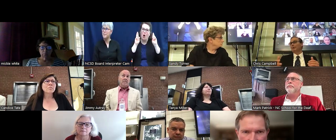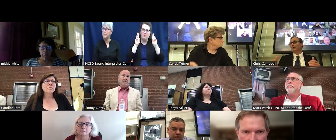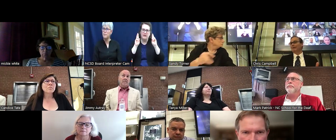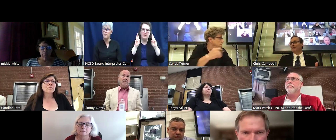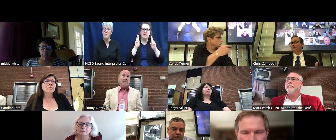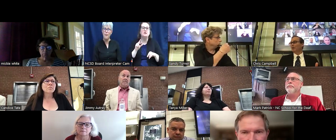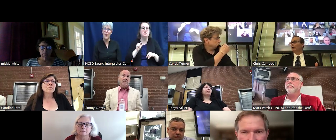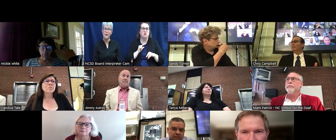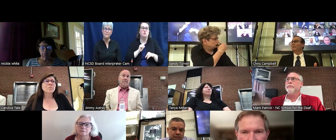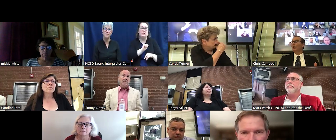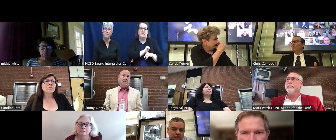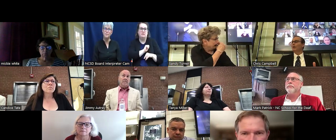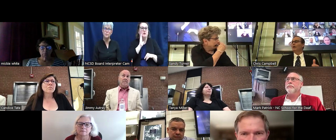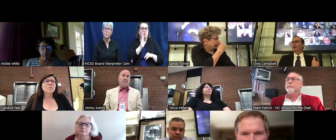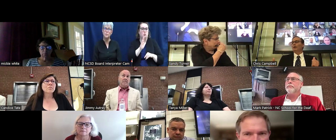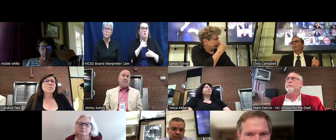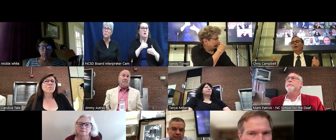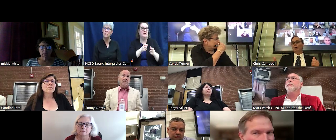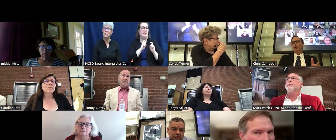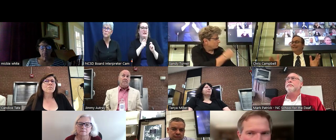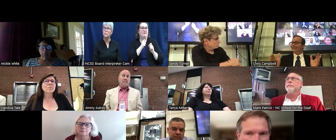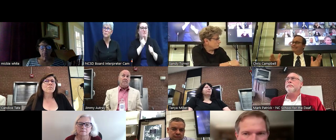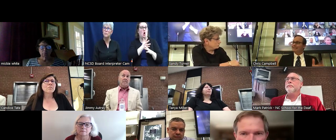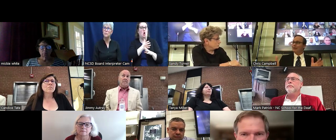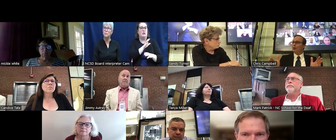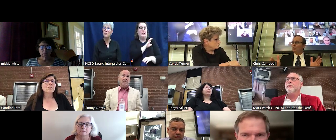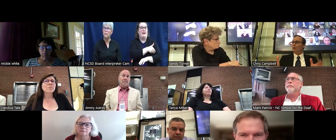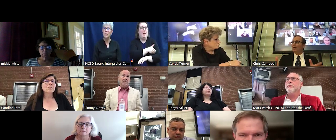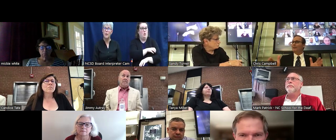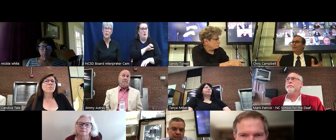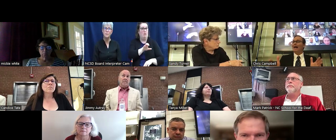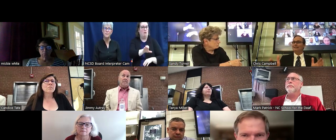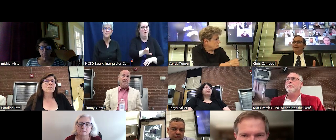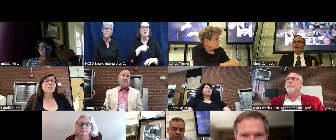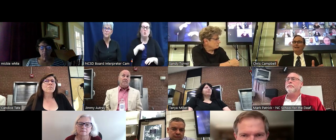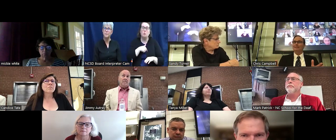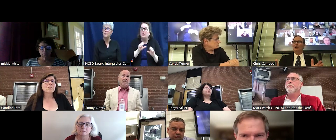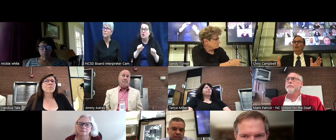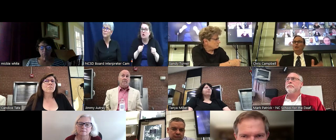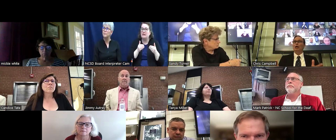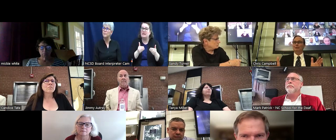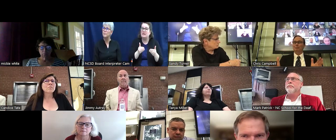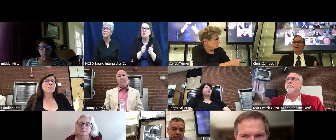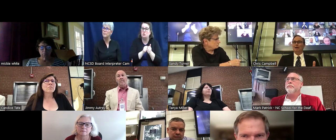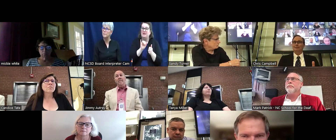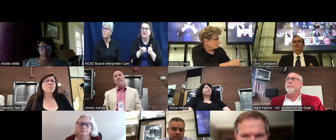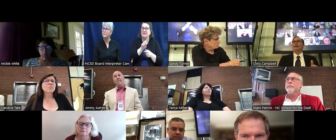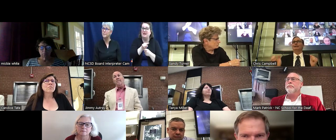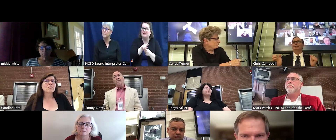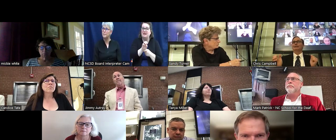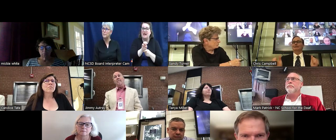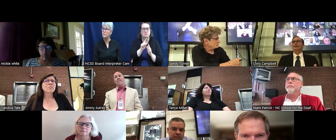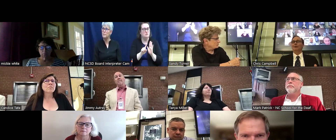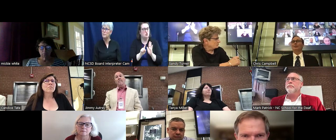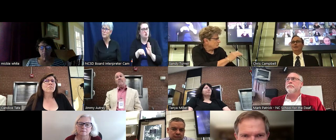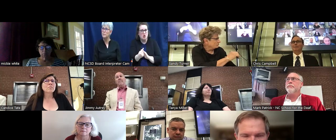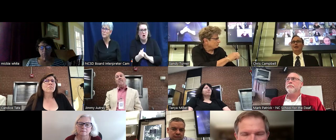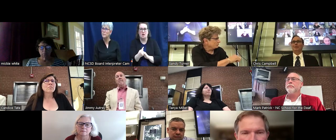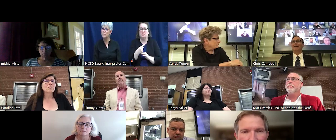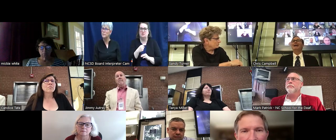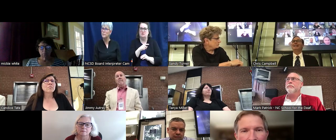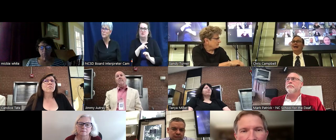Assembly would give you some early power. We could continue with that date on just policy. And as I sit here and